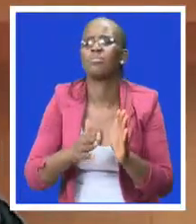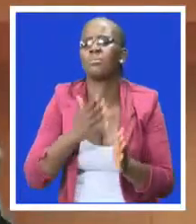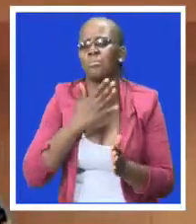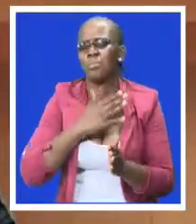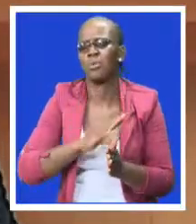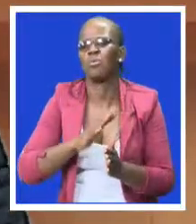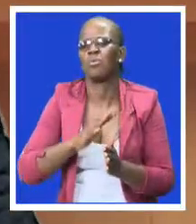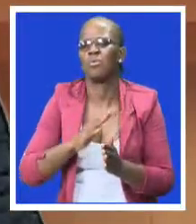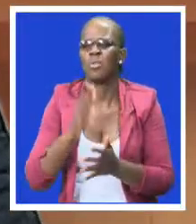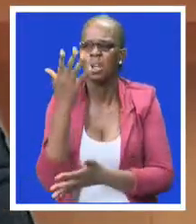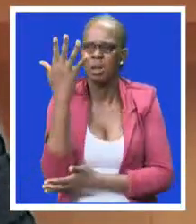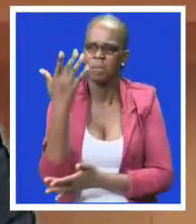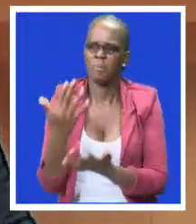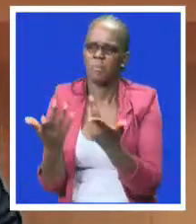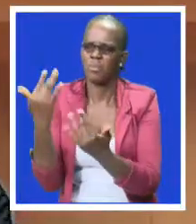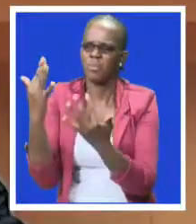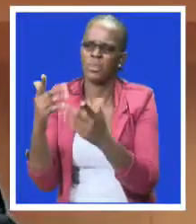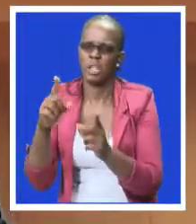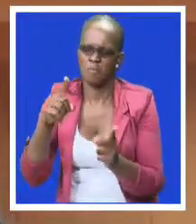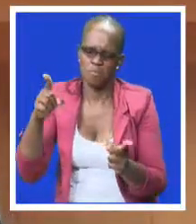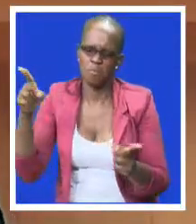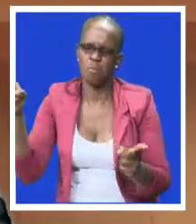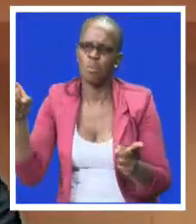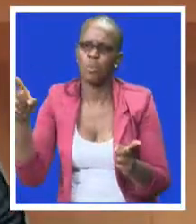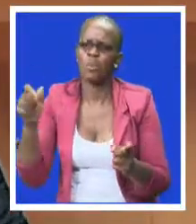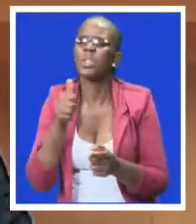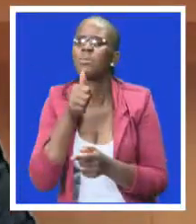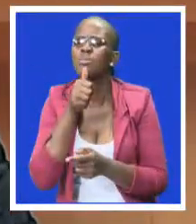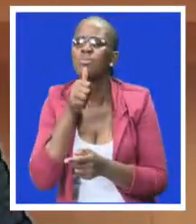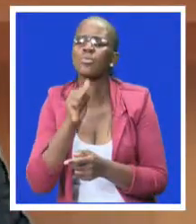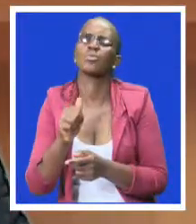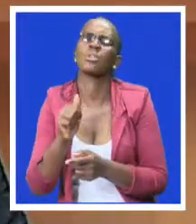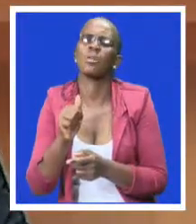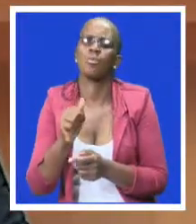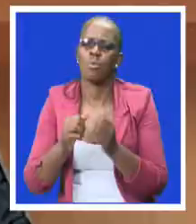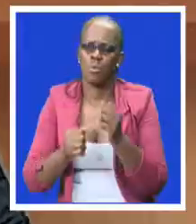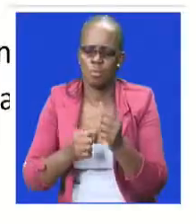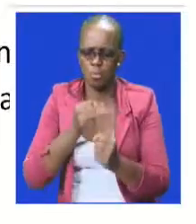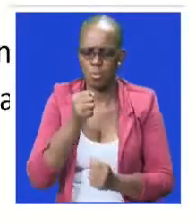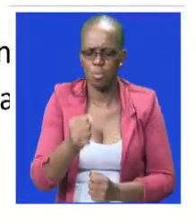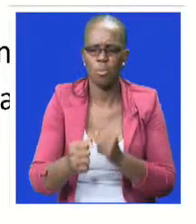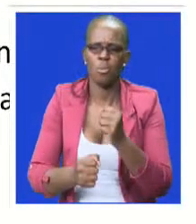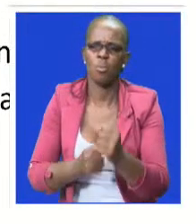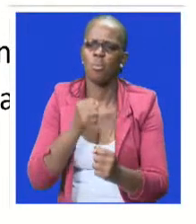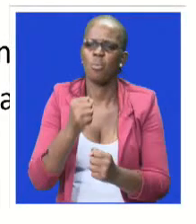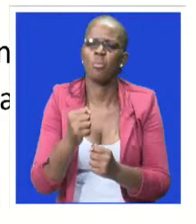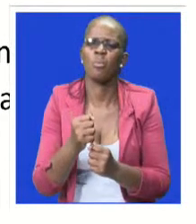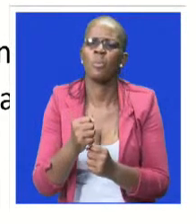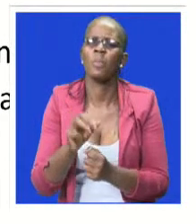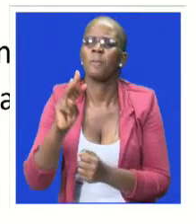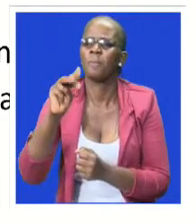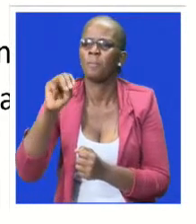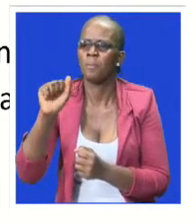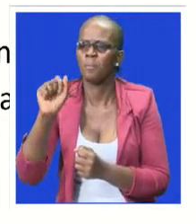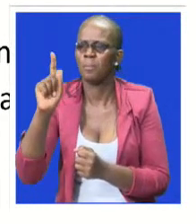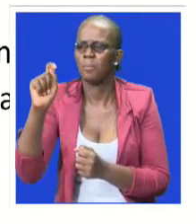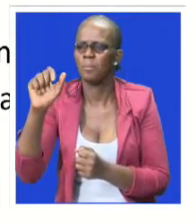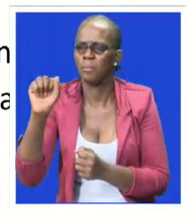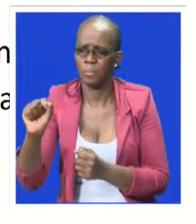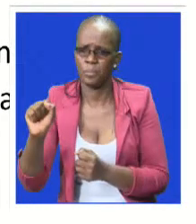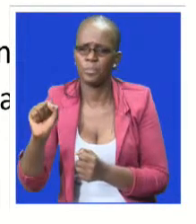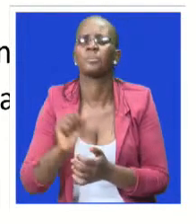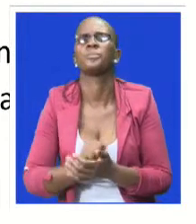this case, we discovered that the San collected the grass and they made beads